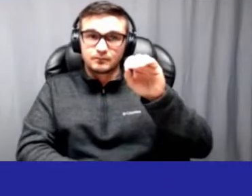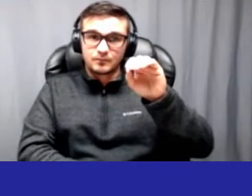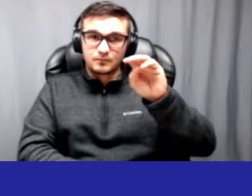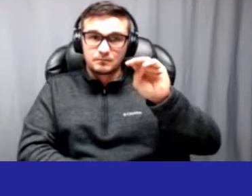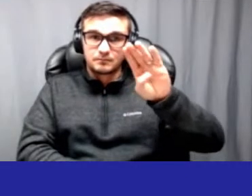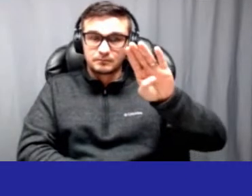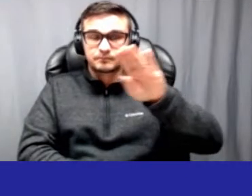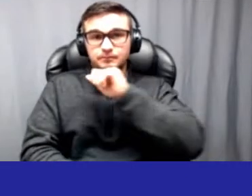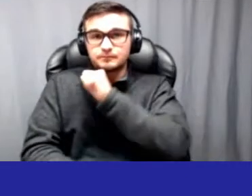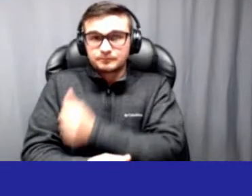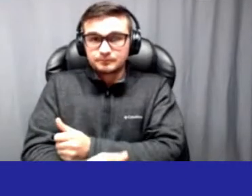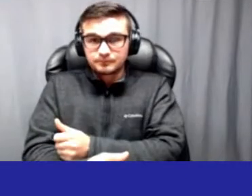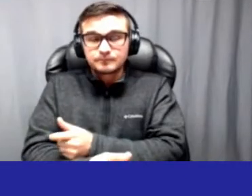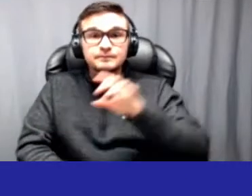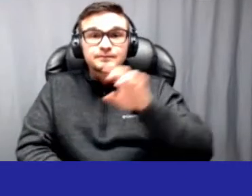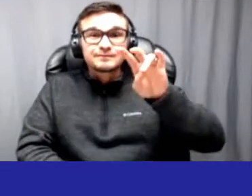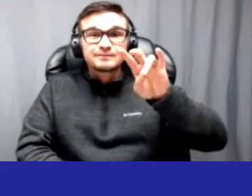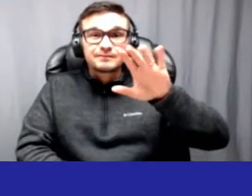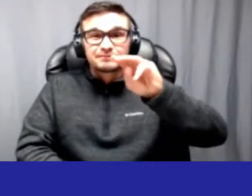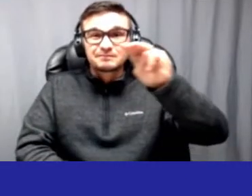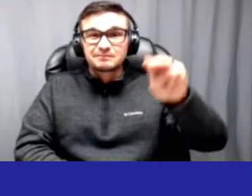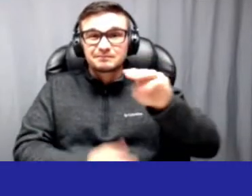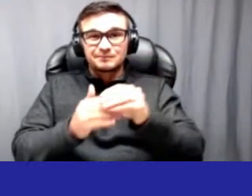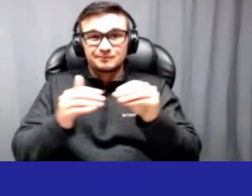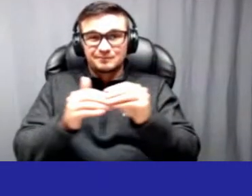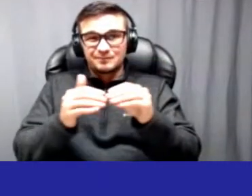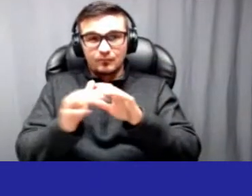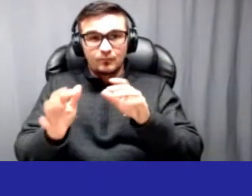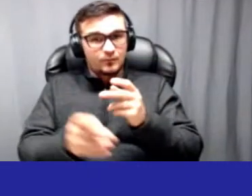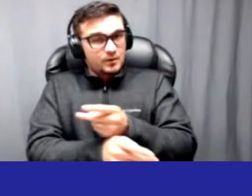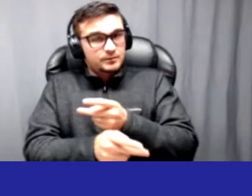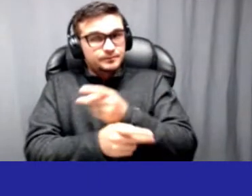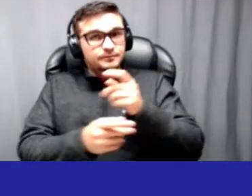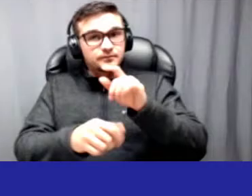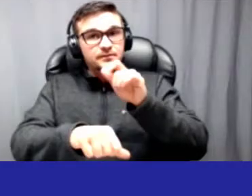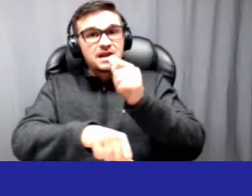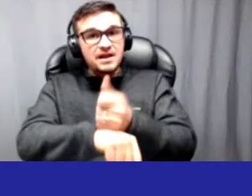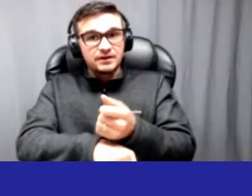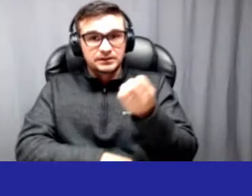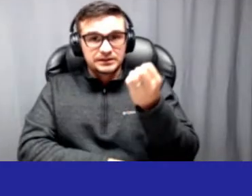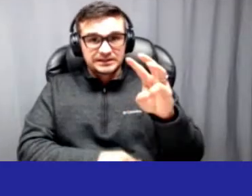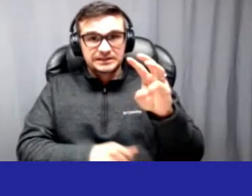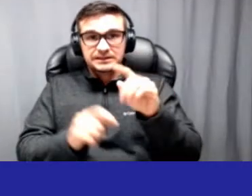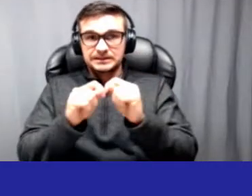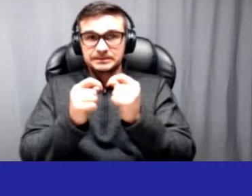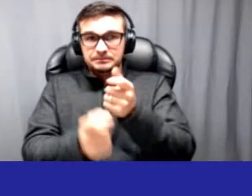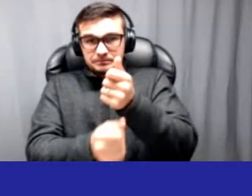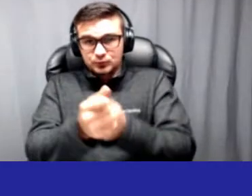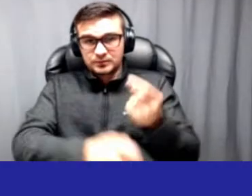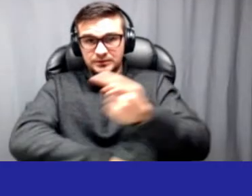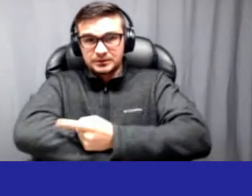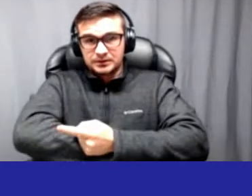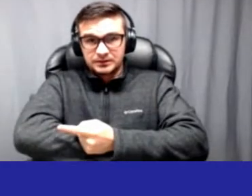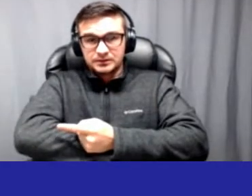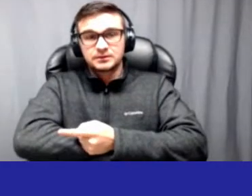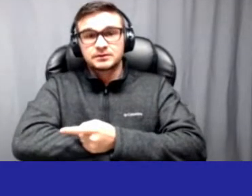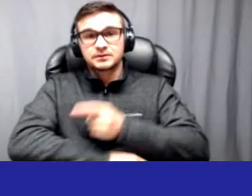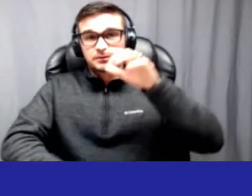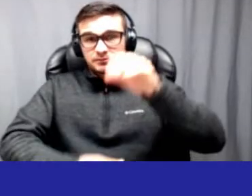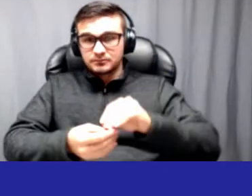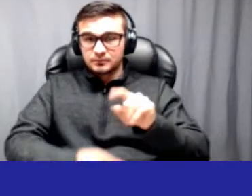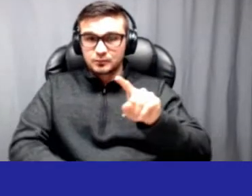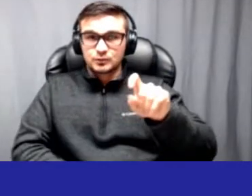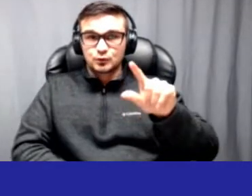75 million you saw there, that's calculated on activations of 16 teams per day for 120 days per year